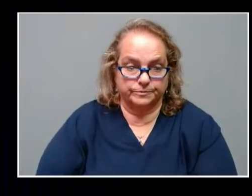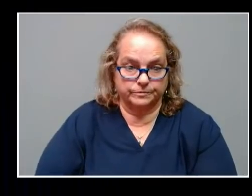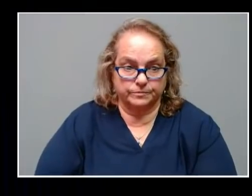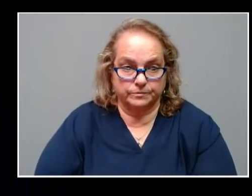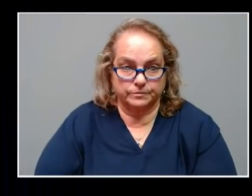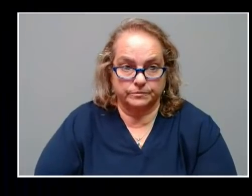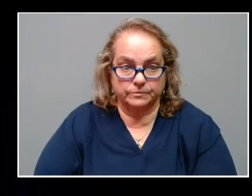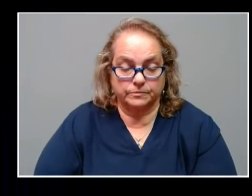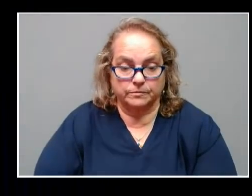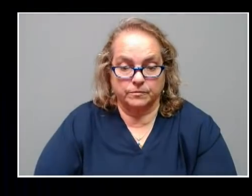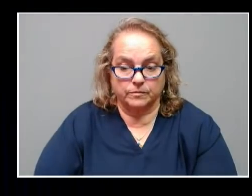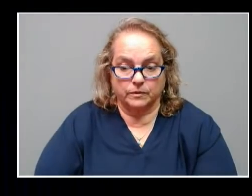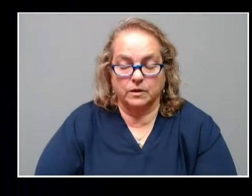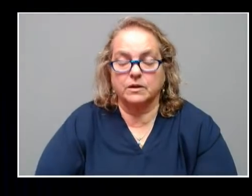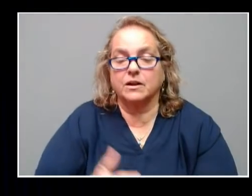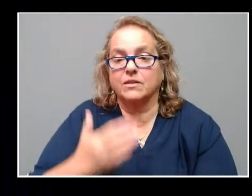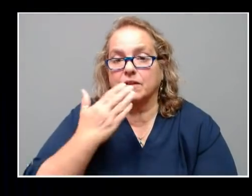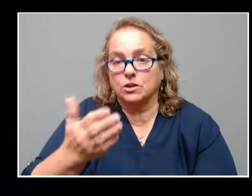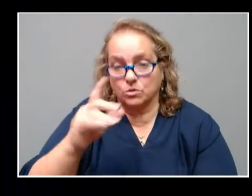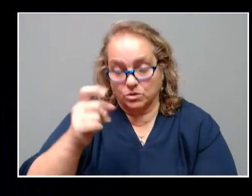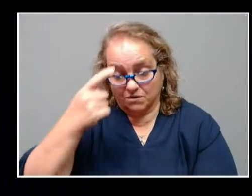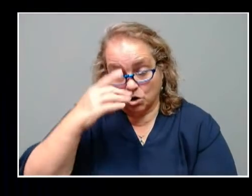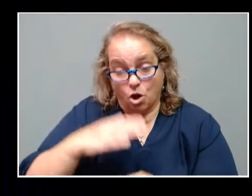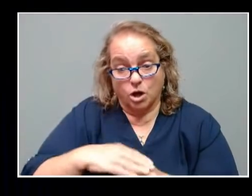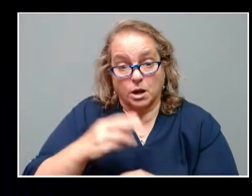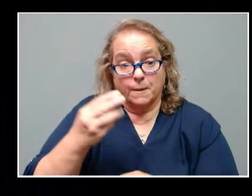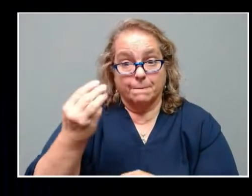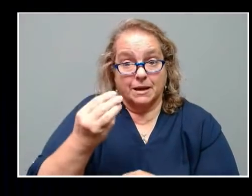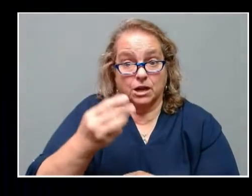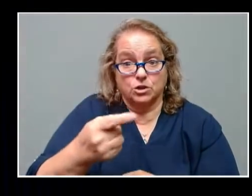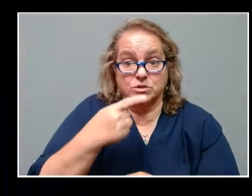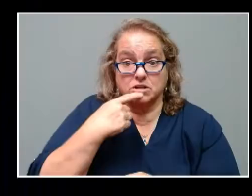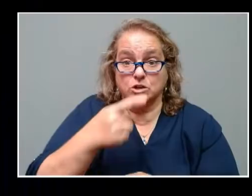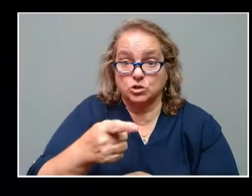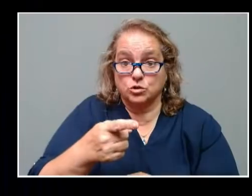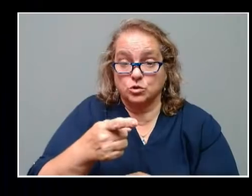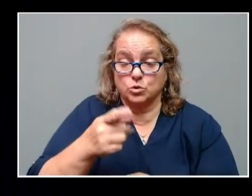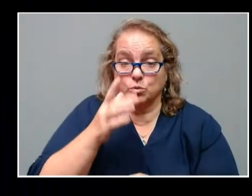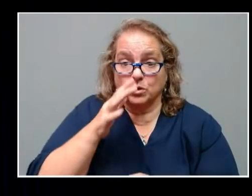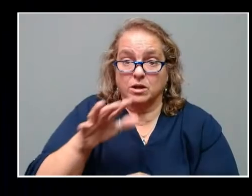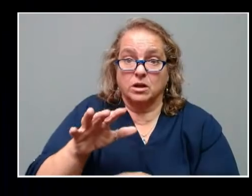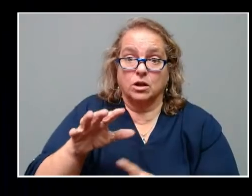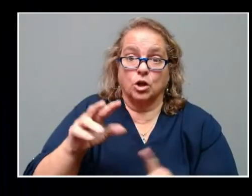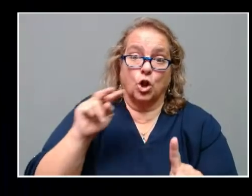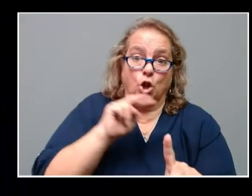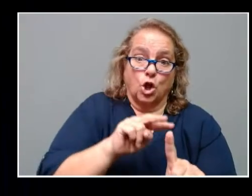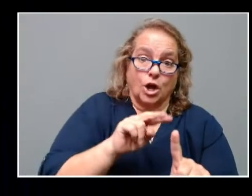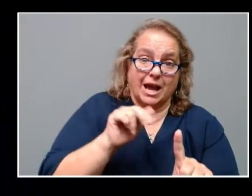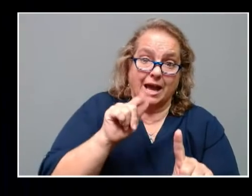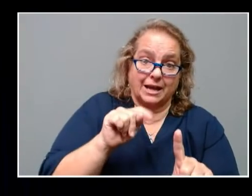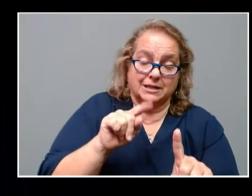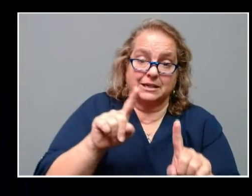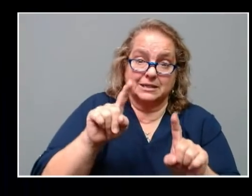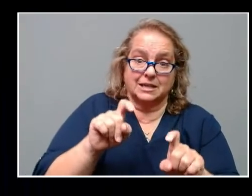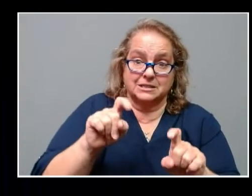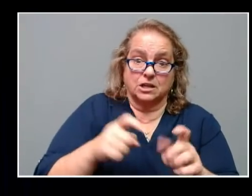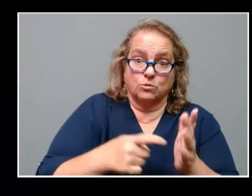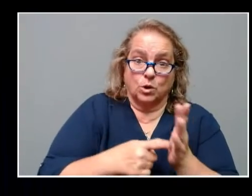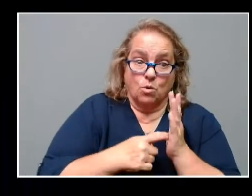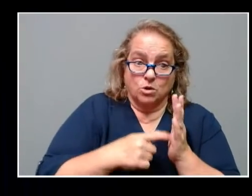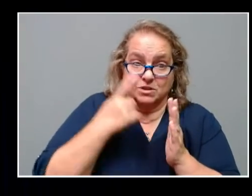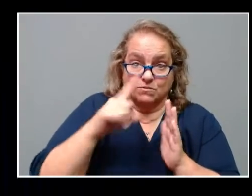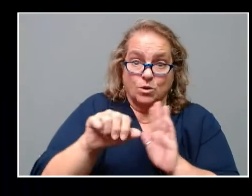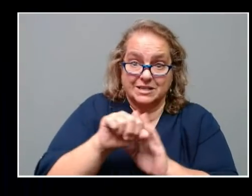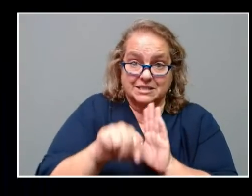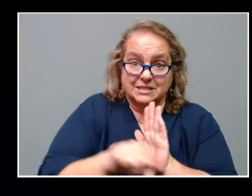Thank you, Governor. On Monday, you said that you were taking an initial look at testing requirements for state employees outside